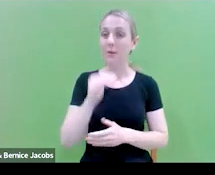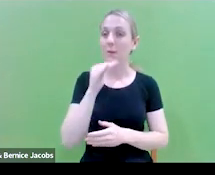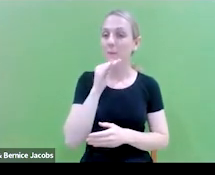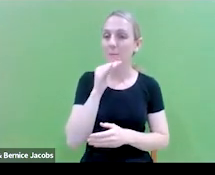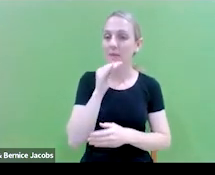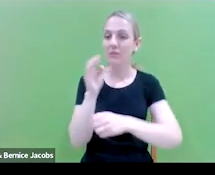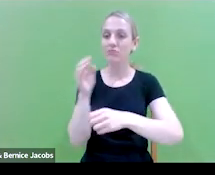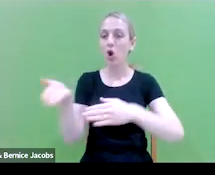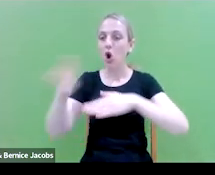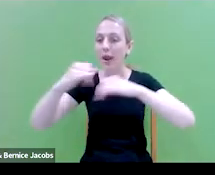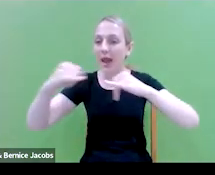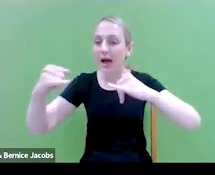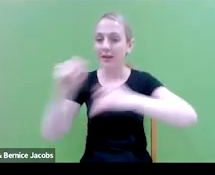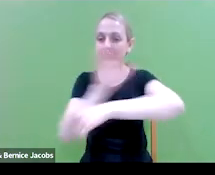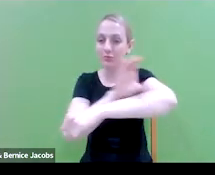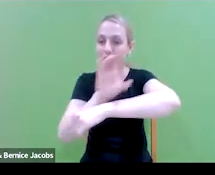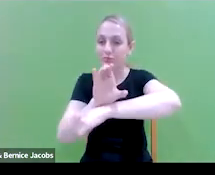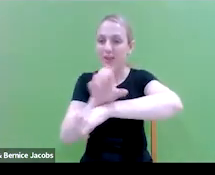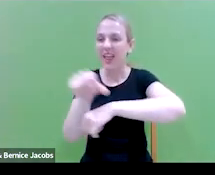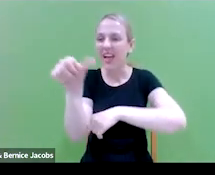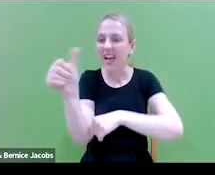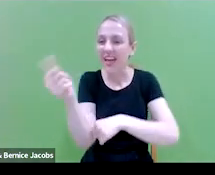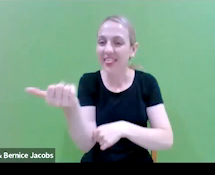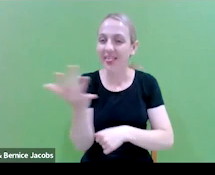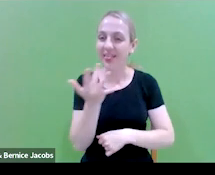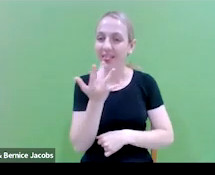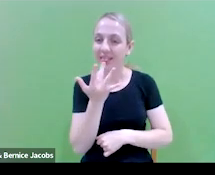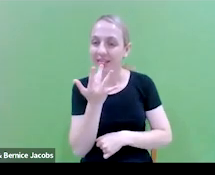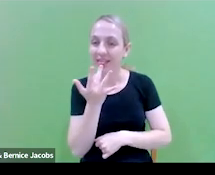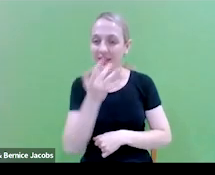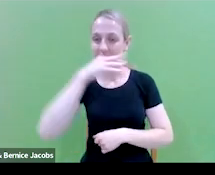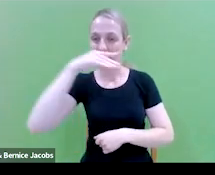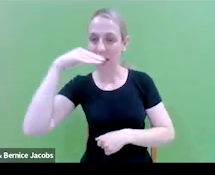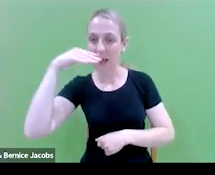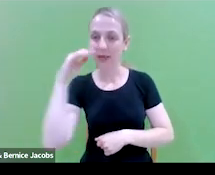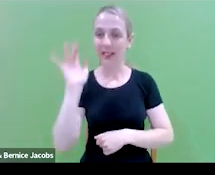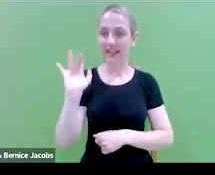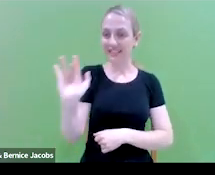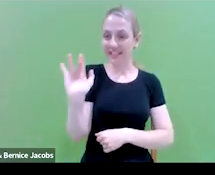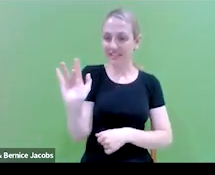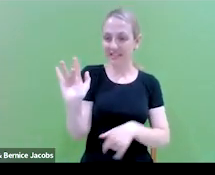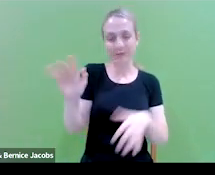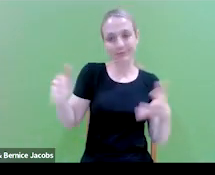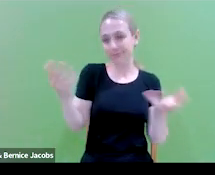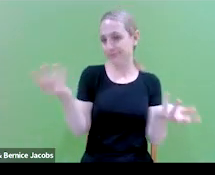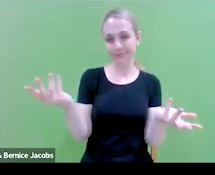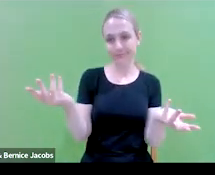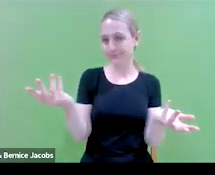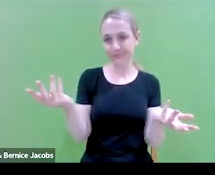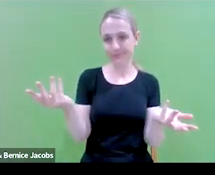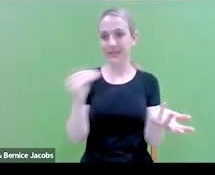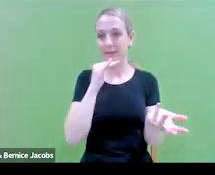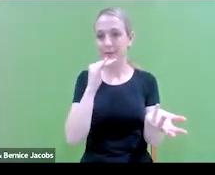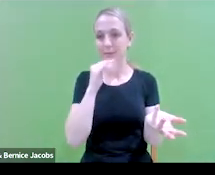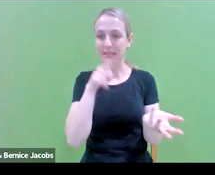digital space to give any of the other senses a chance to assist users to interact with what it is that we've designed